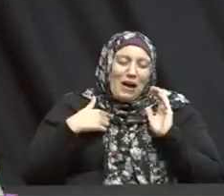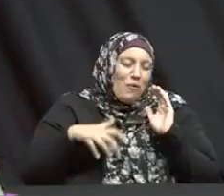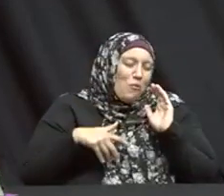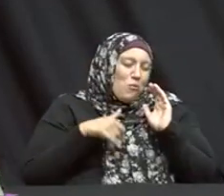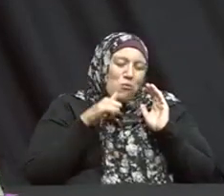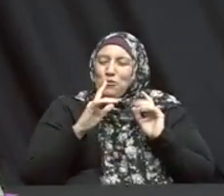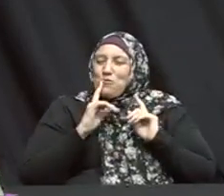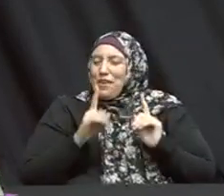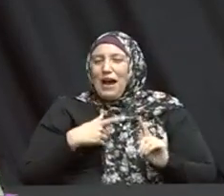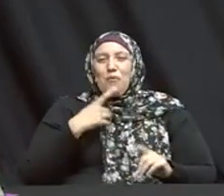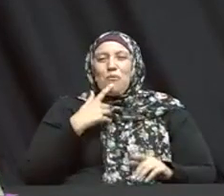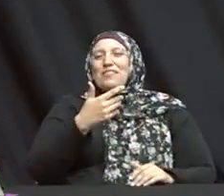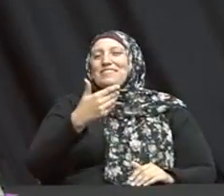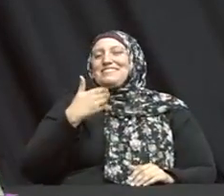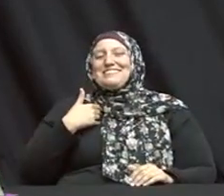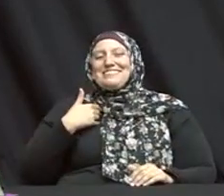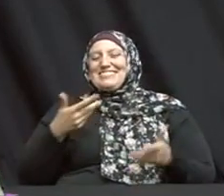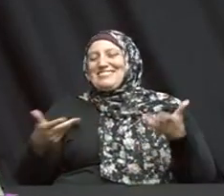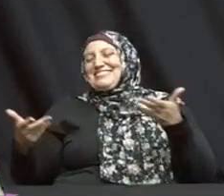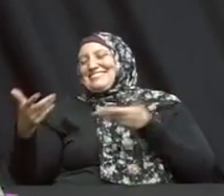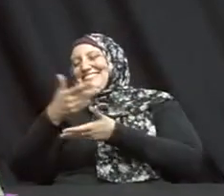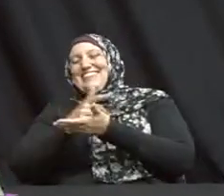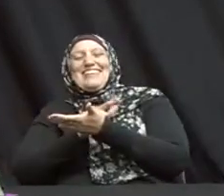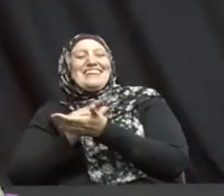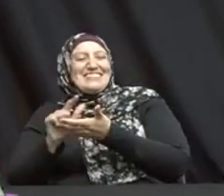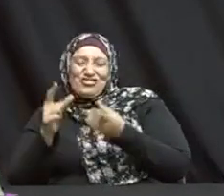and inshallah we can have your commitment offline